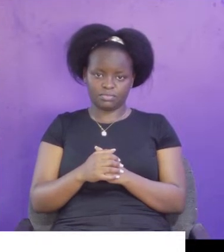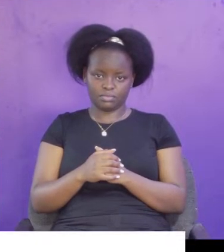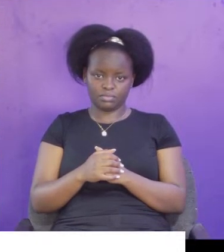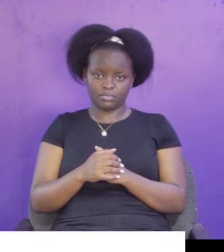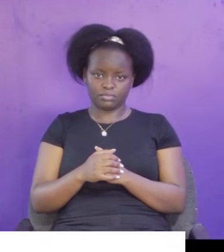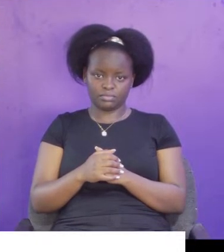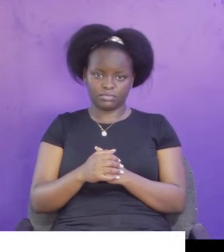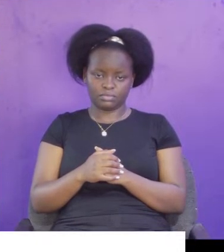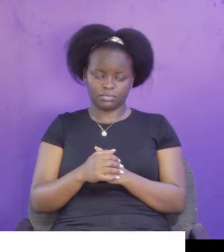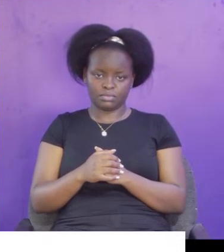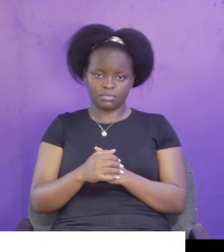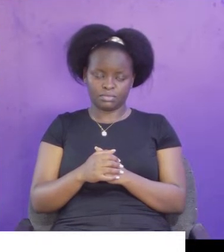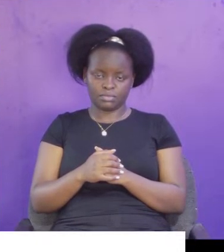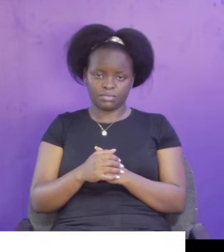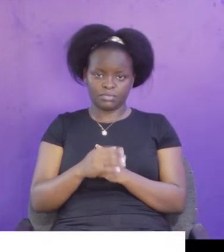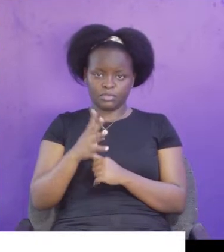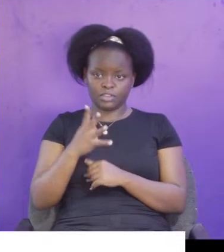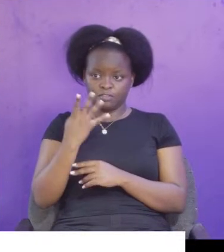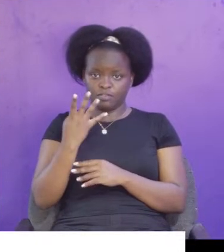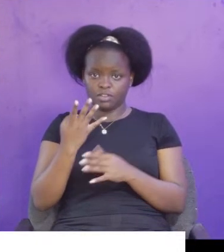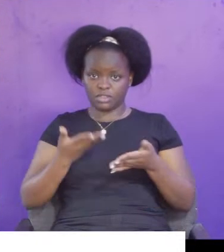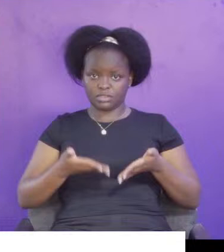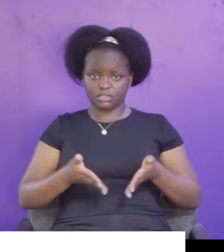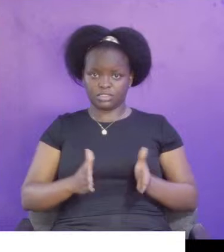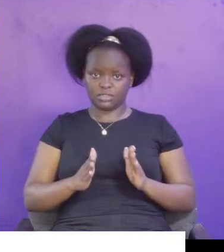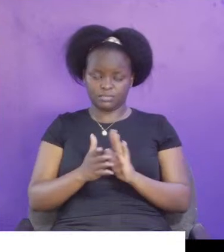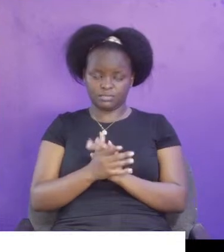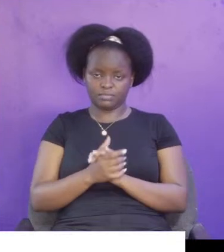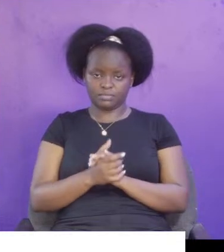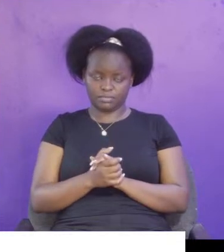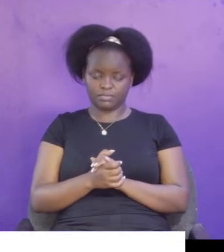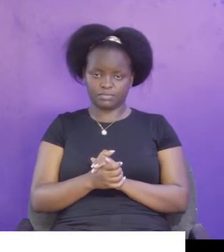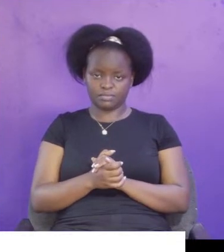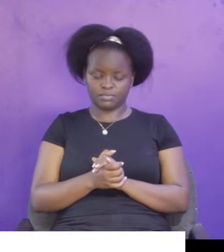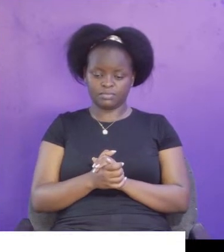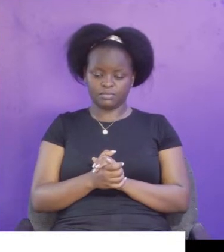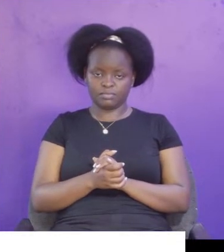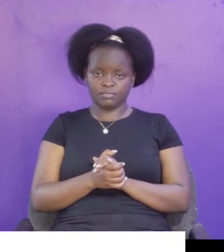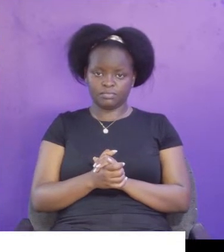came the 4th child. The 4th child,